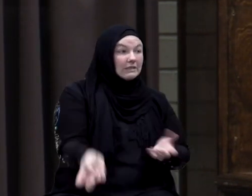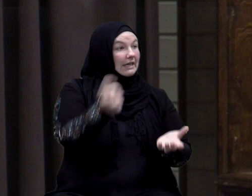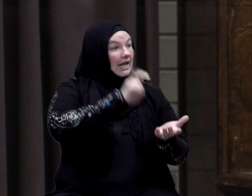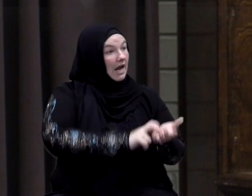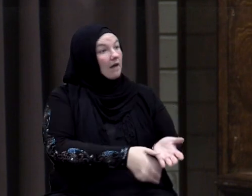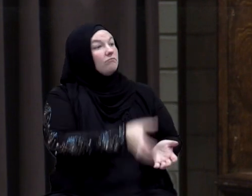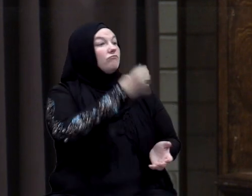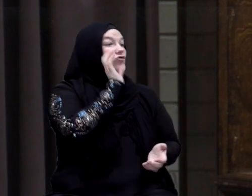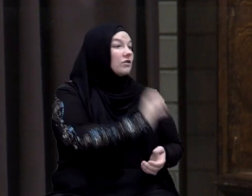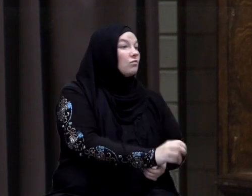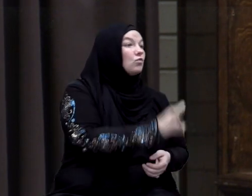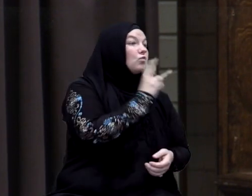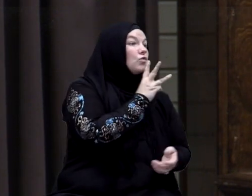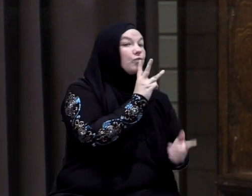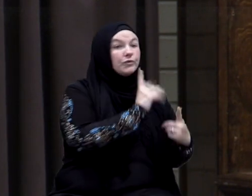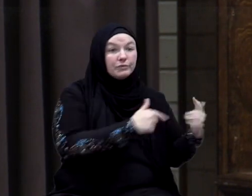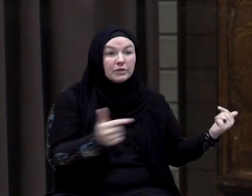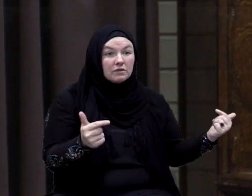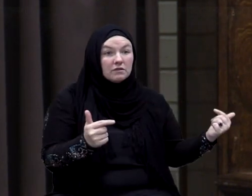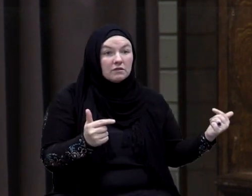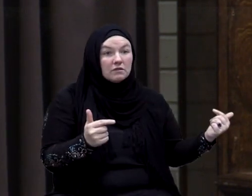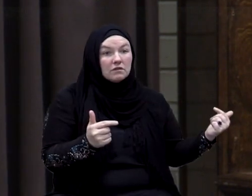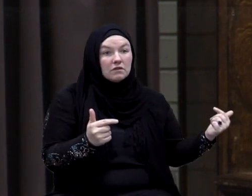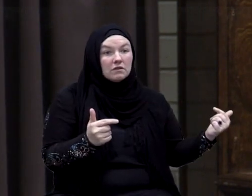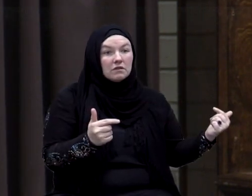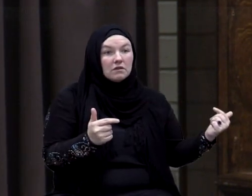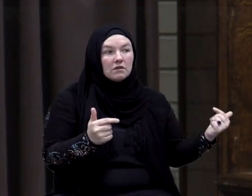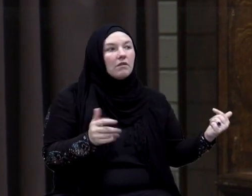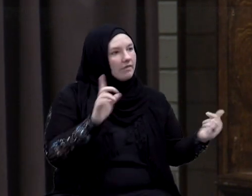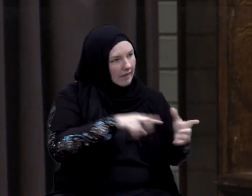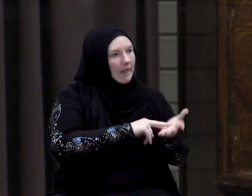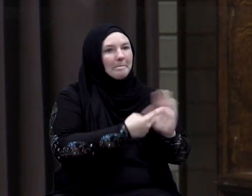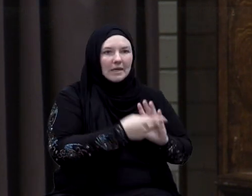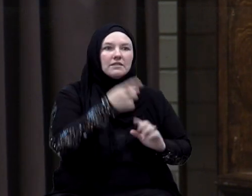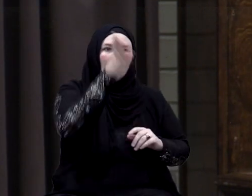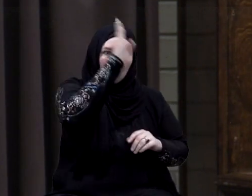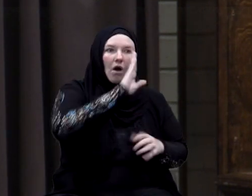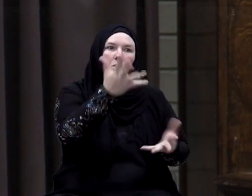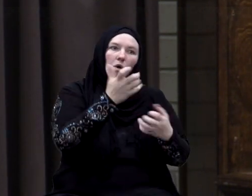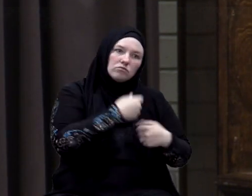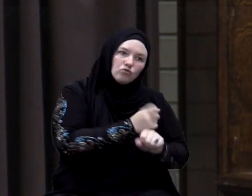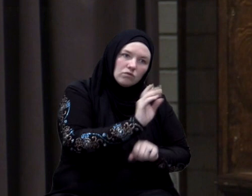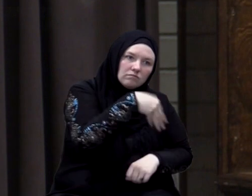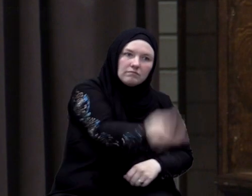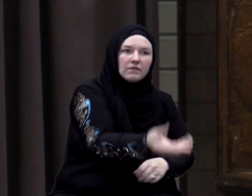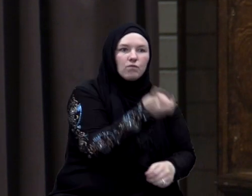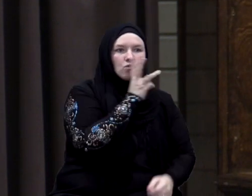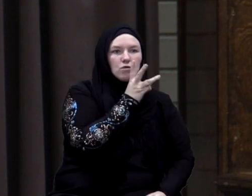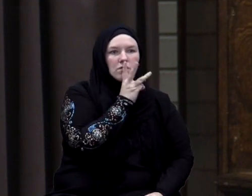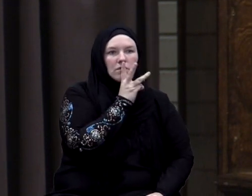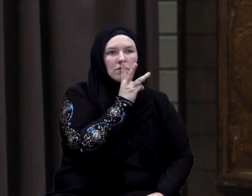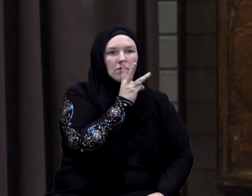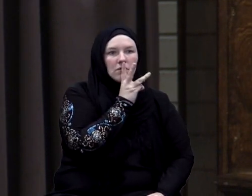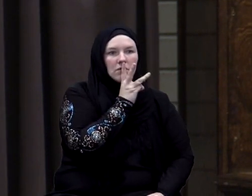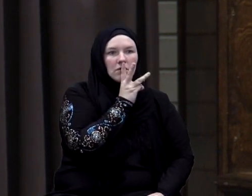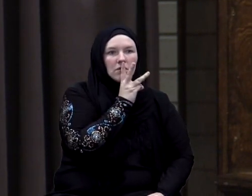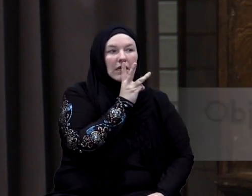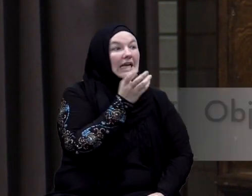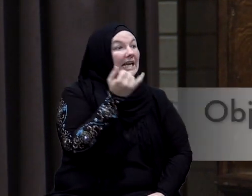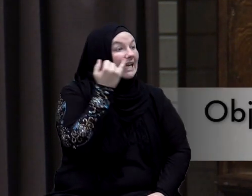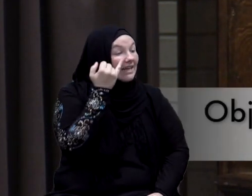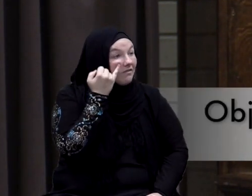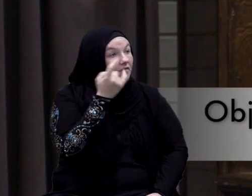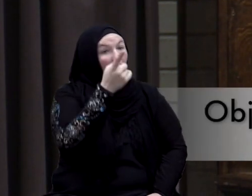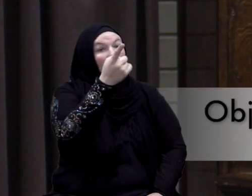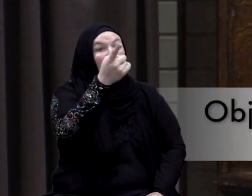We try not to die, which is okay. We must protect our life. But we must also